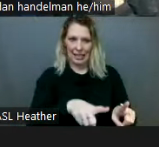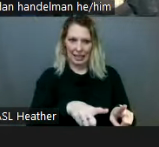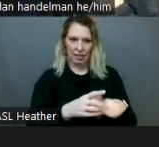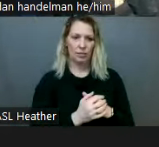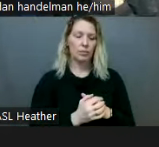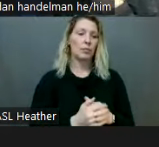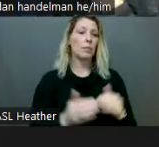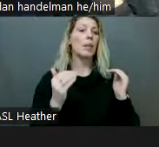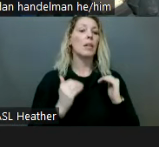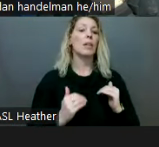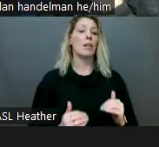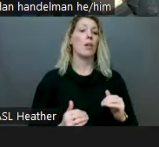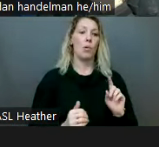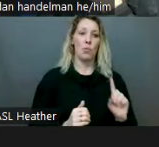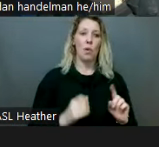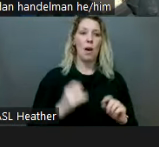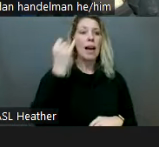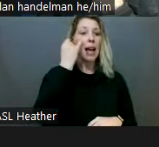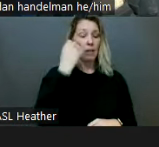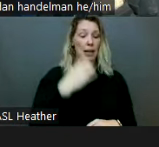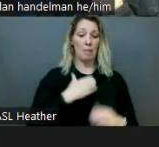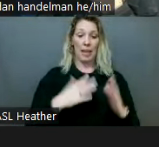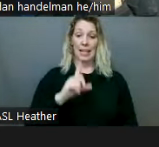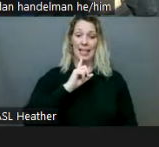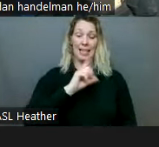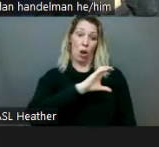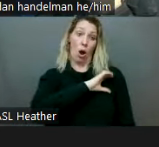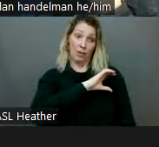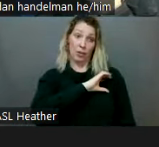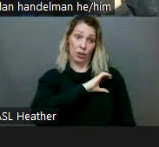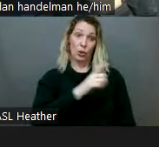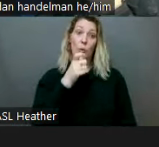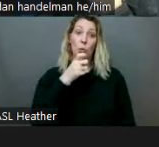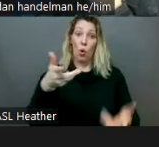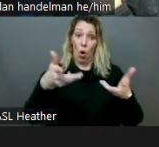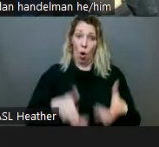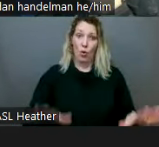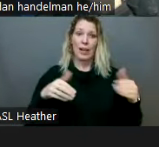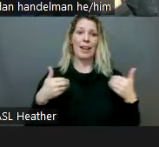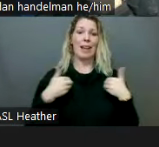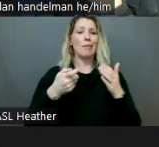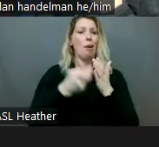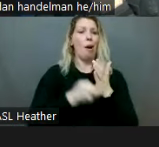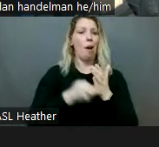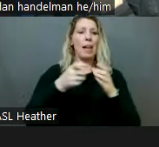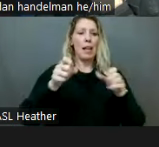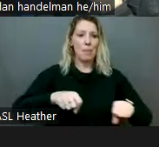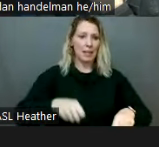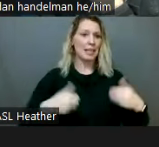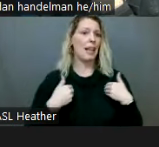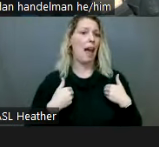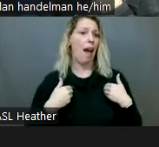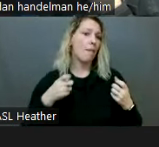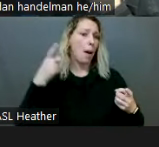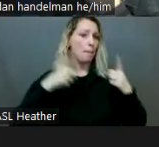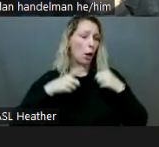Roman numeral 1, if the complainant is an officer who already has the automatic ability to have a bargaining